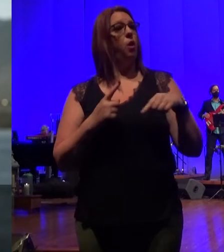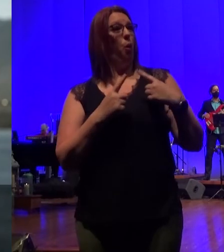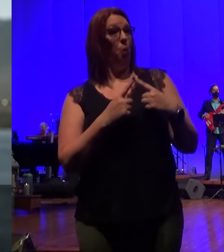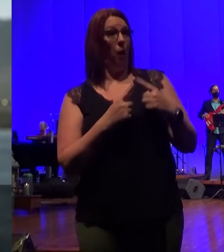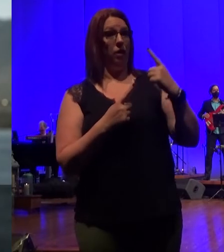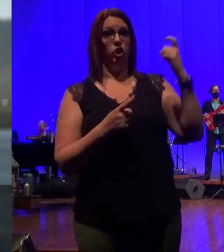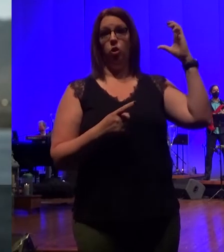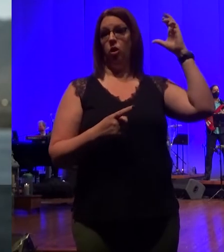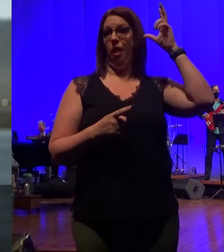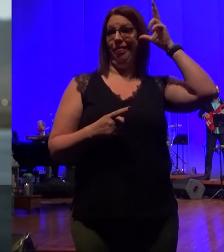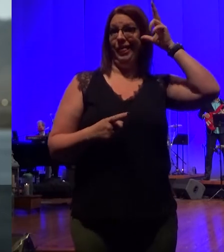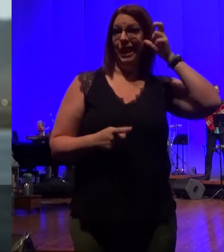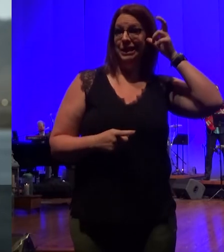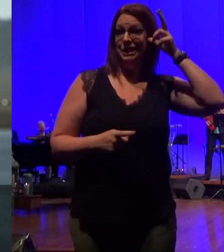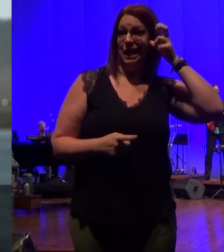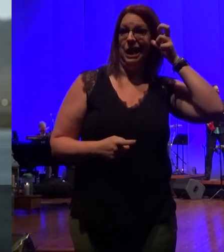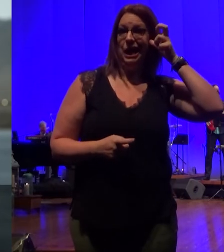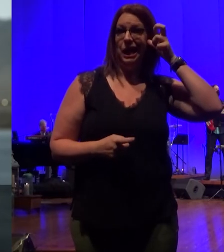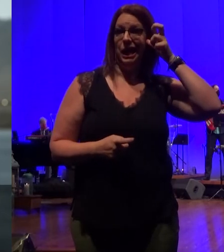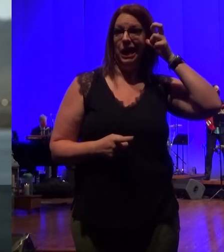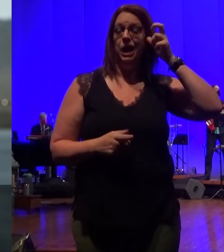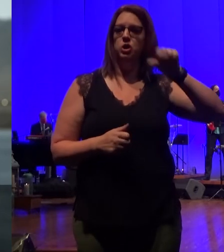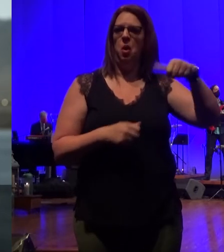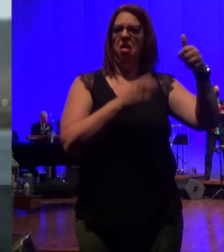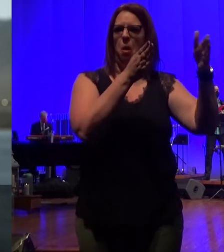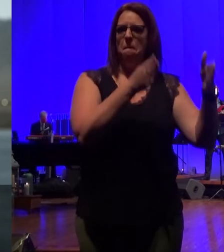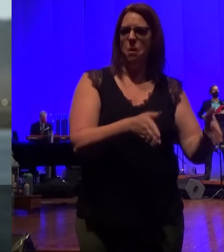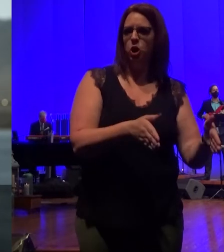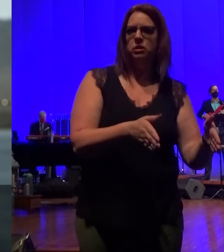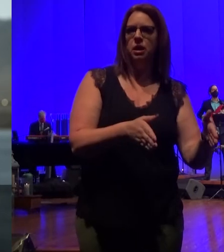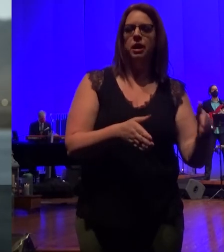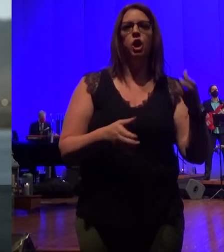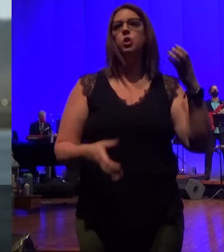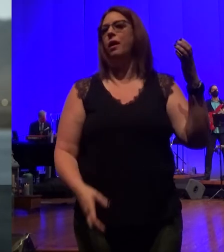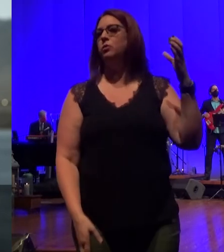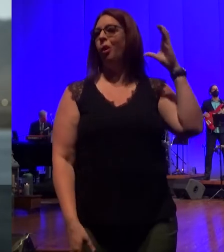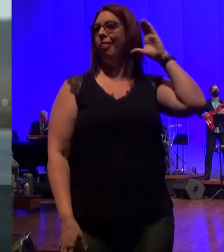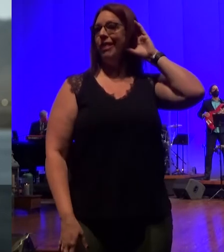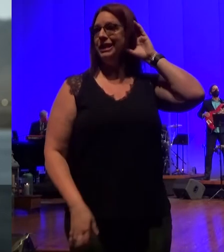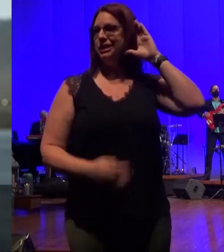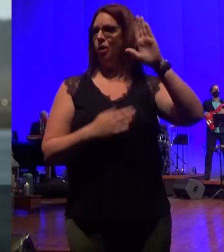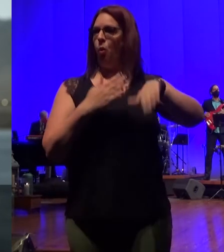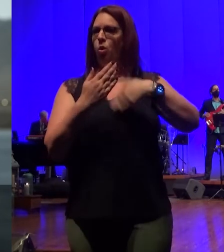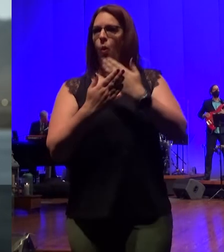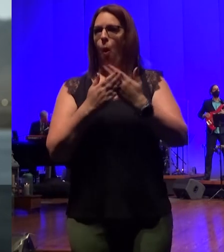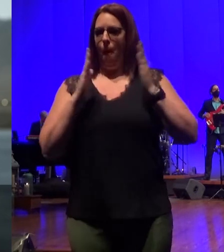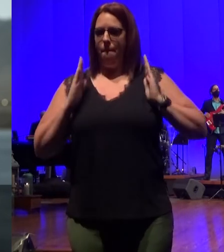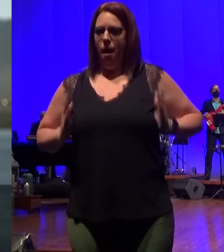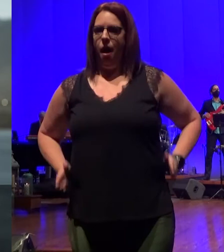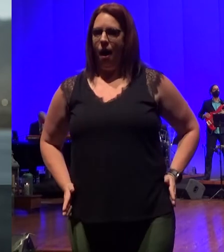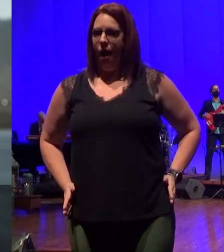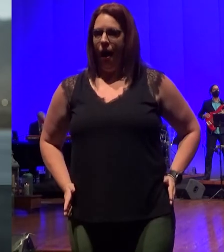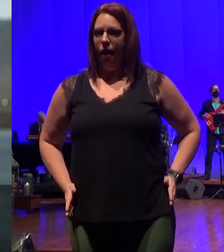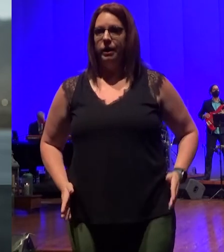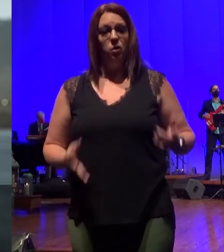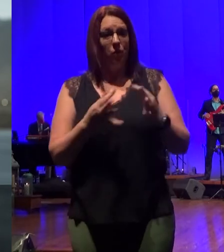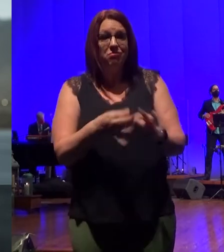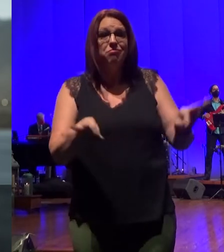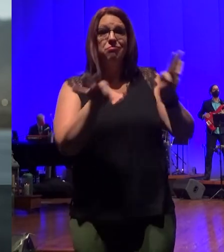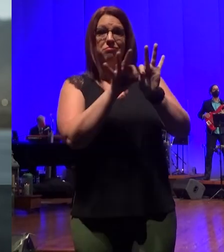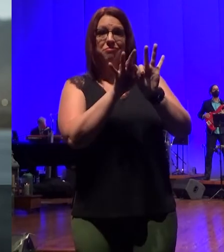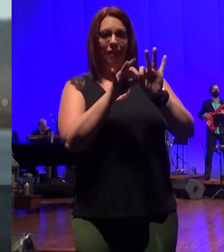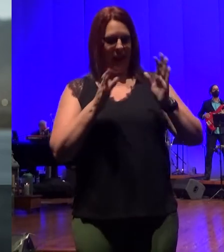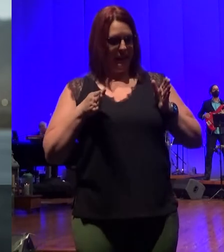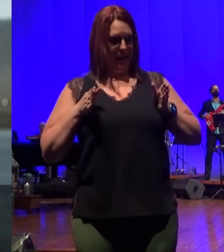don't just listen with your mind. Listen with your whole body. What really matters is the being